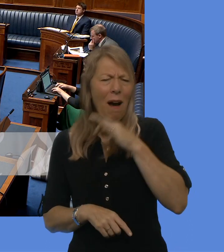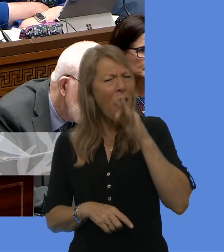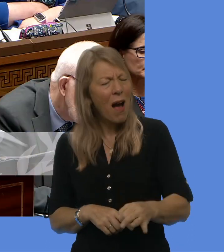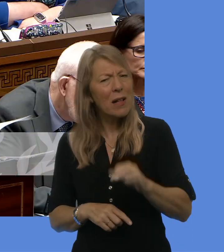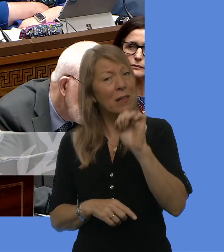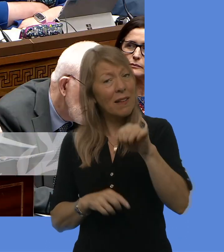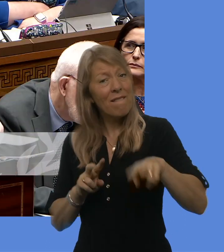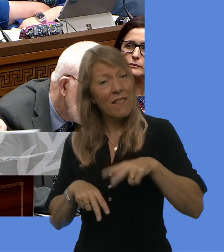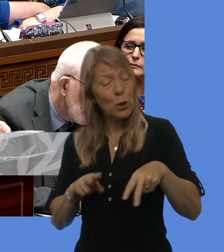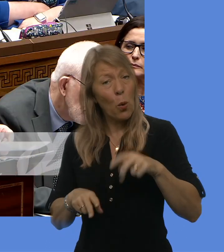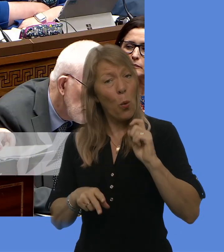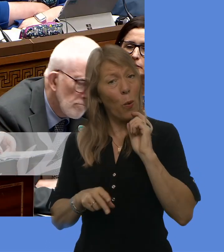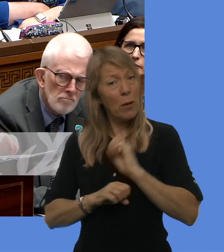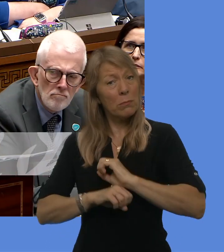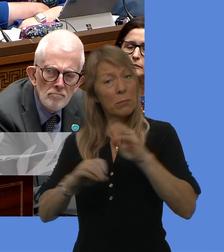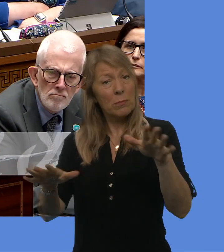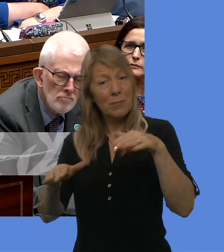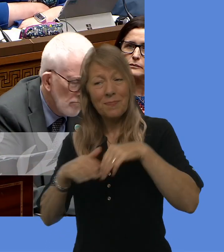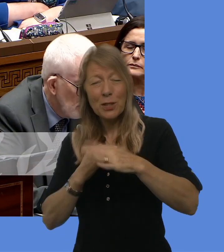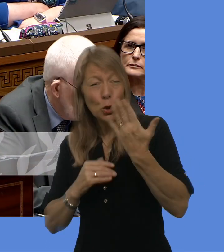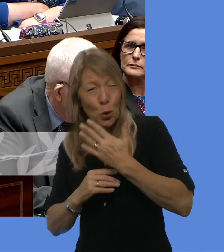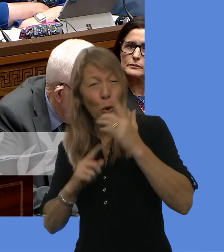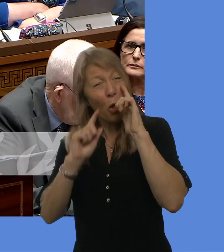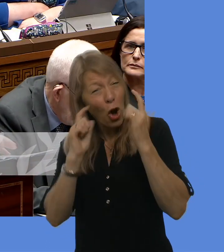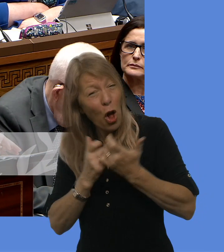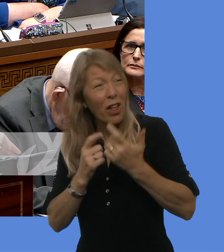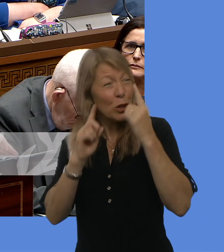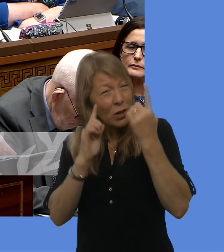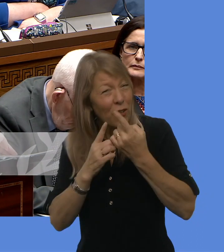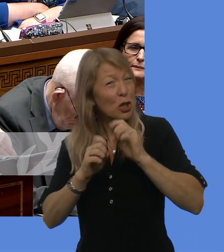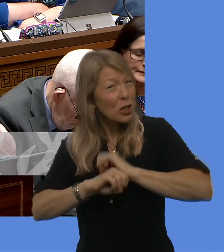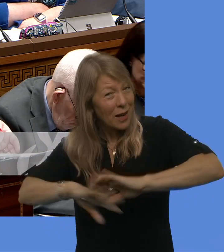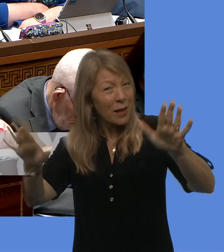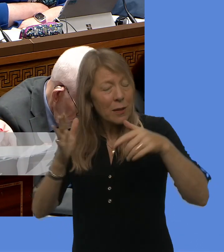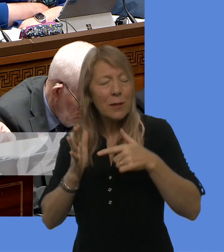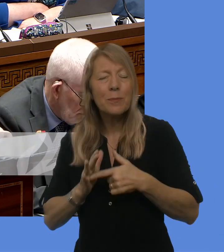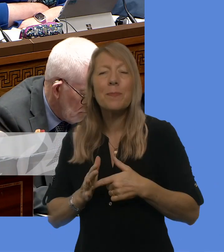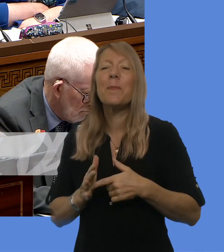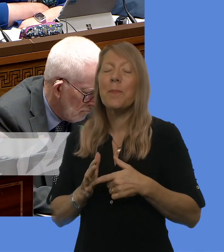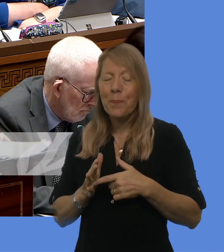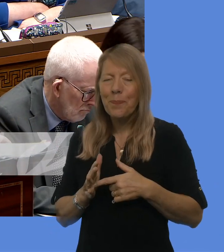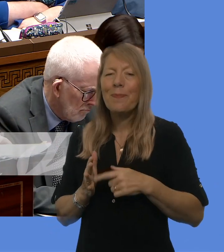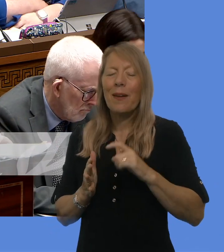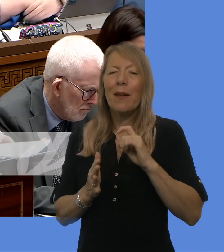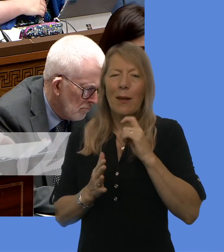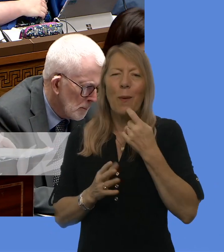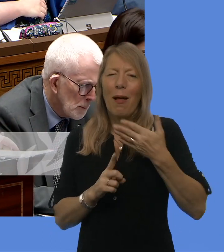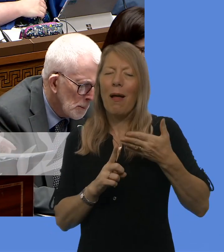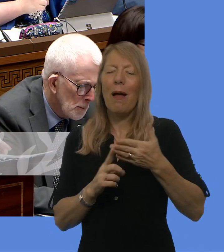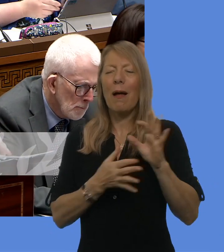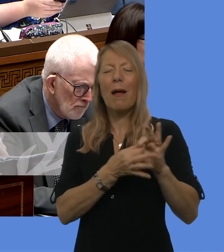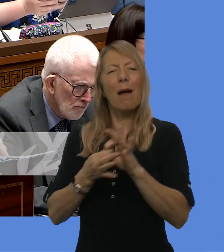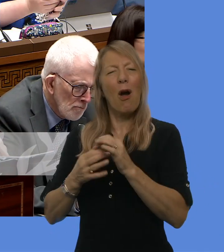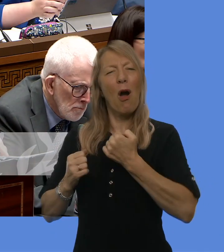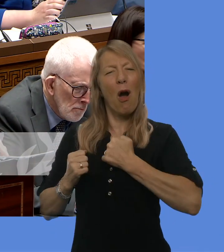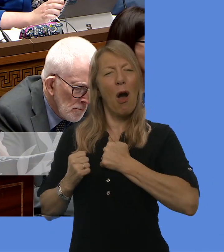these videos will serve as a prompt for discussion and learning to be used by EPOC's delivery partners, engaging with different groups